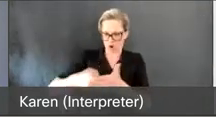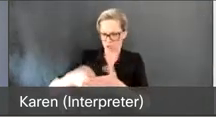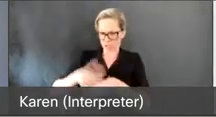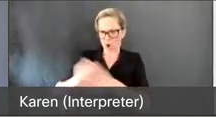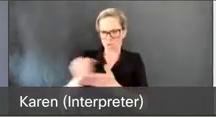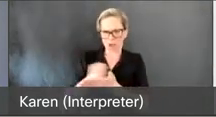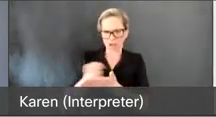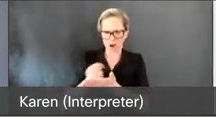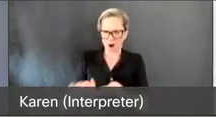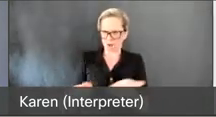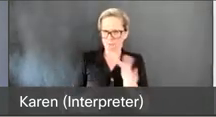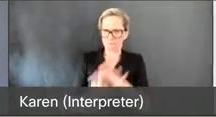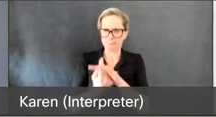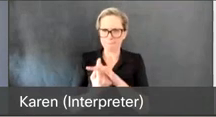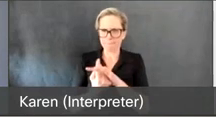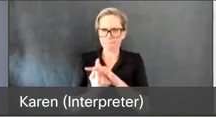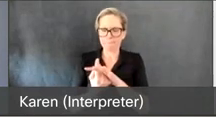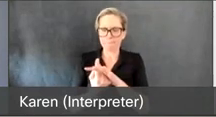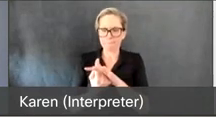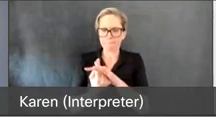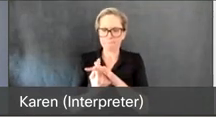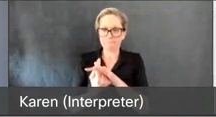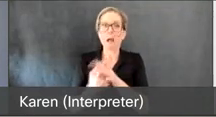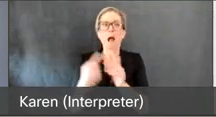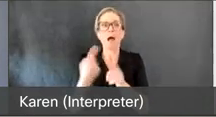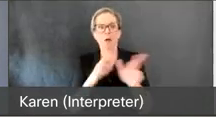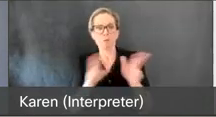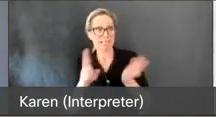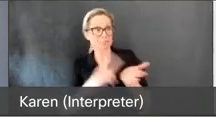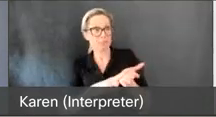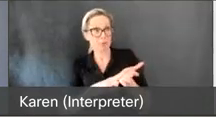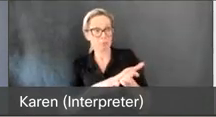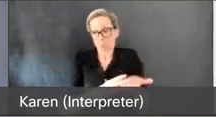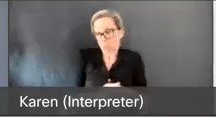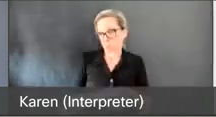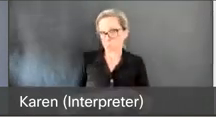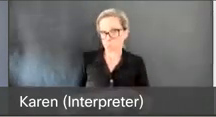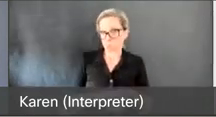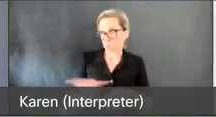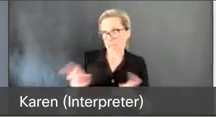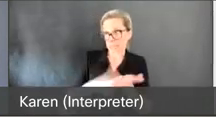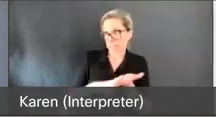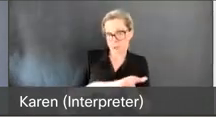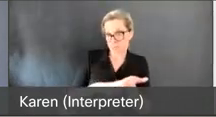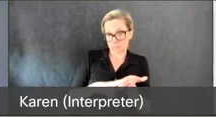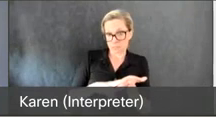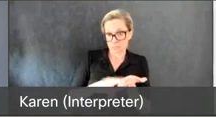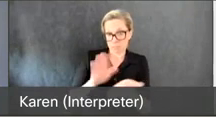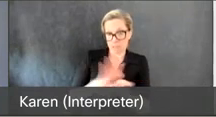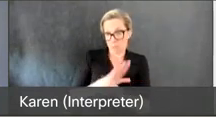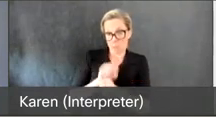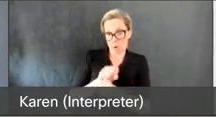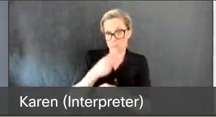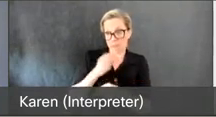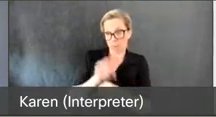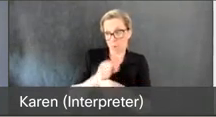card, and when you go to dispute it, they said, oh, but here they signed this document saying that the